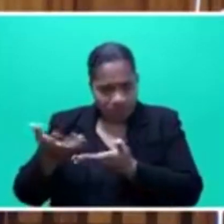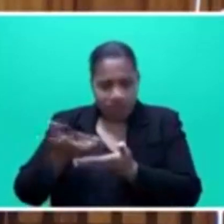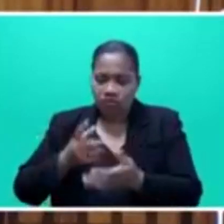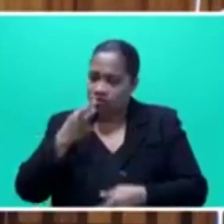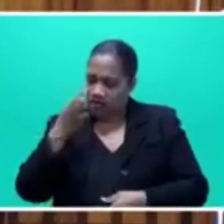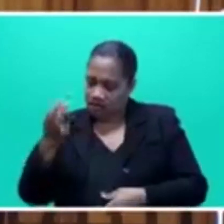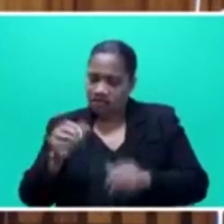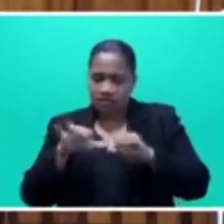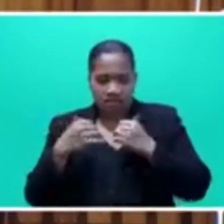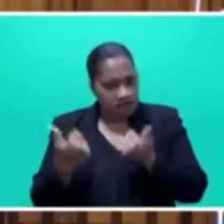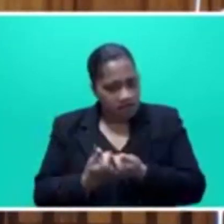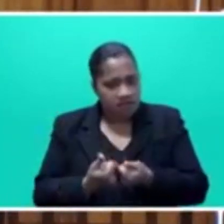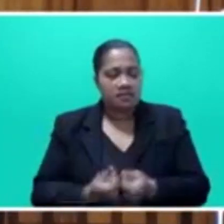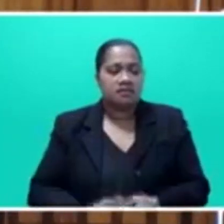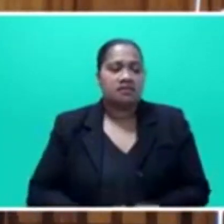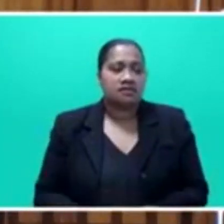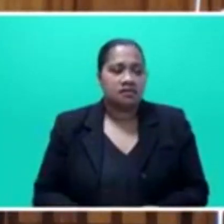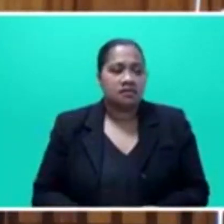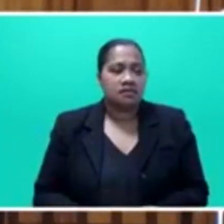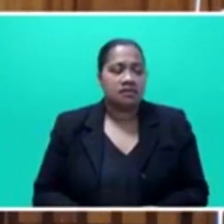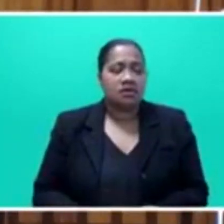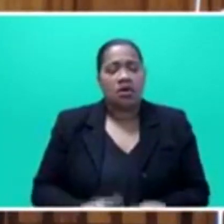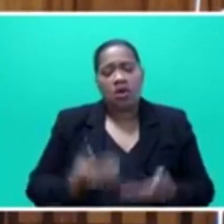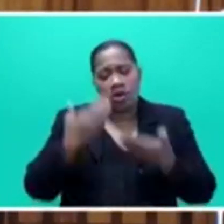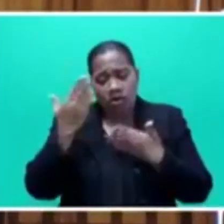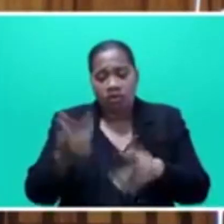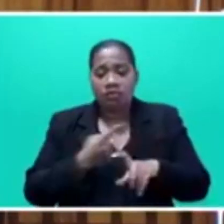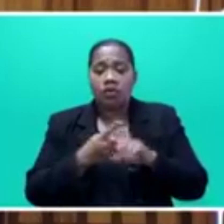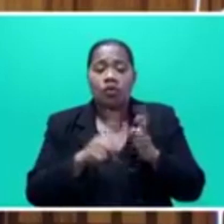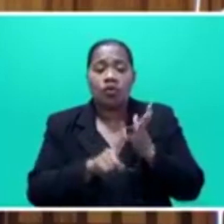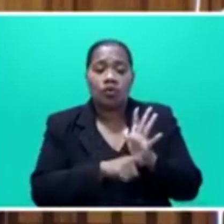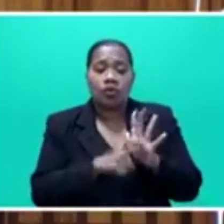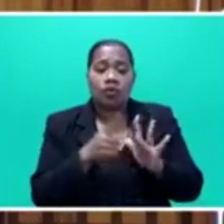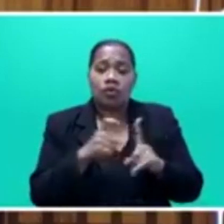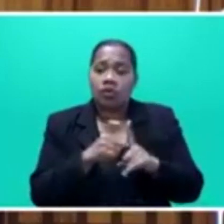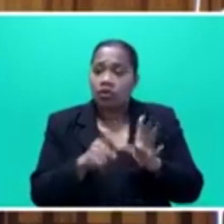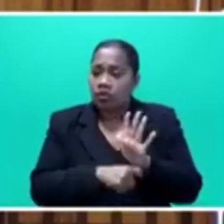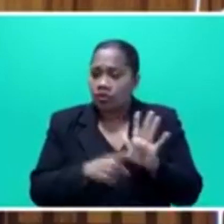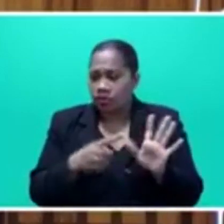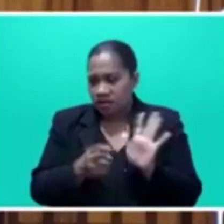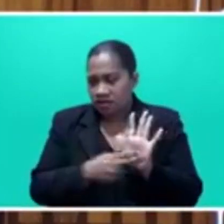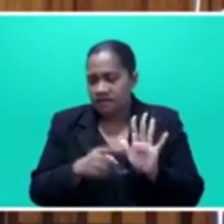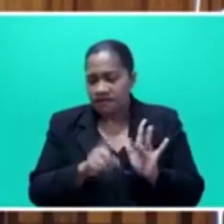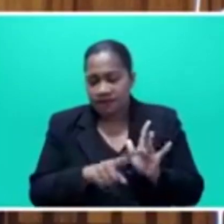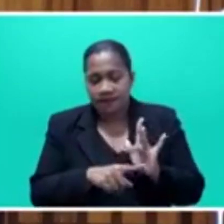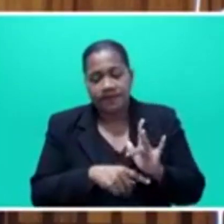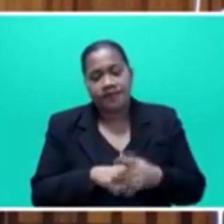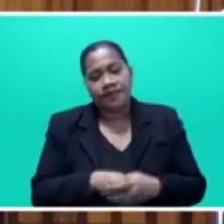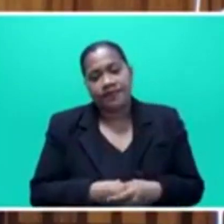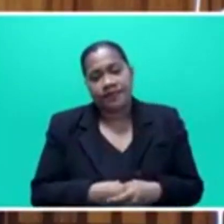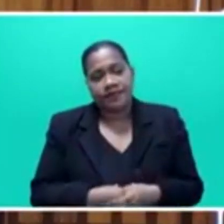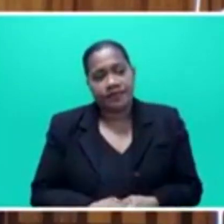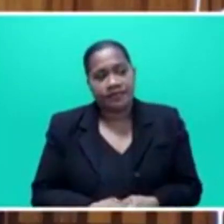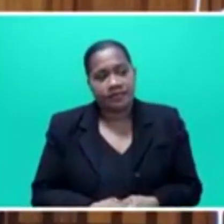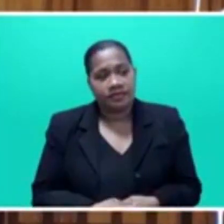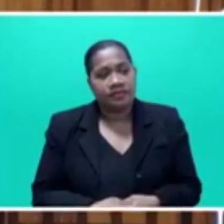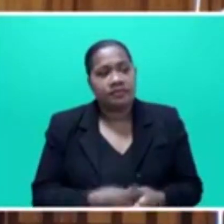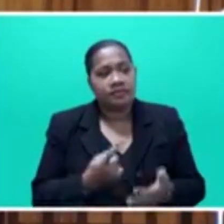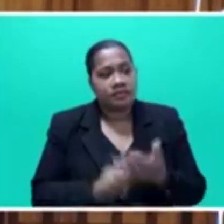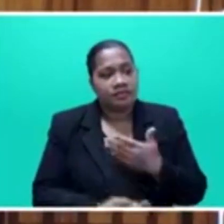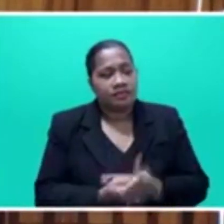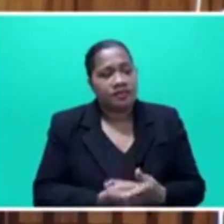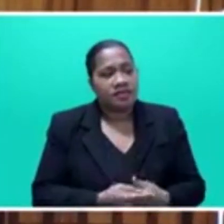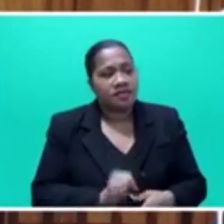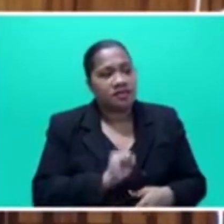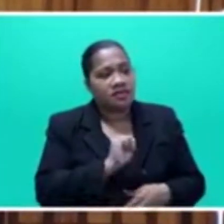short-term gain to get votes. Honorable Kurin Rani went on this diatribe against me. I